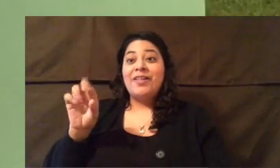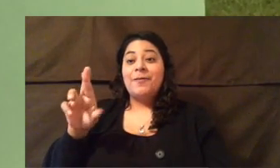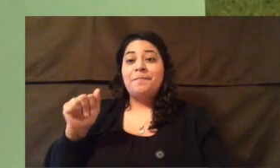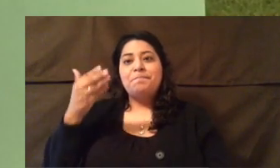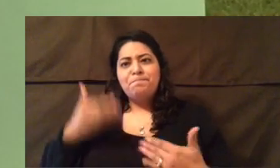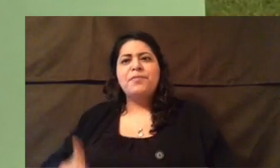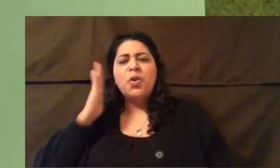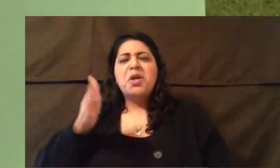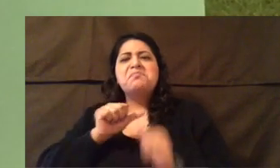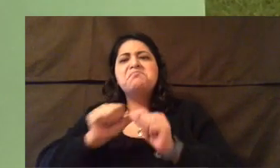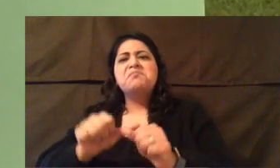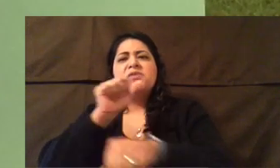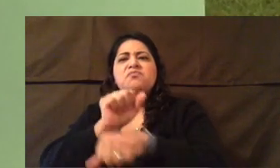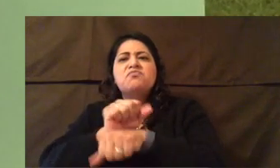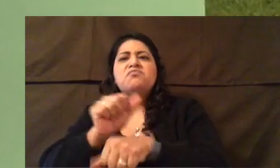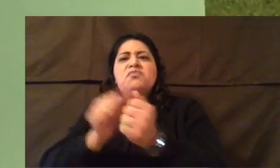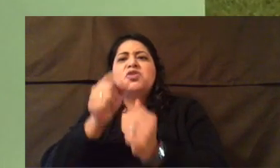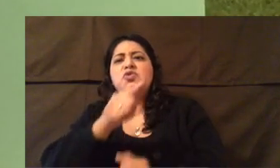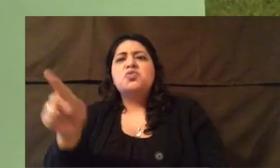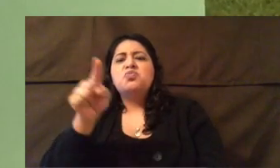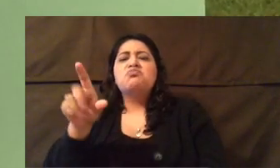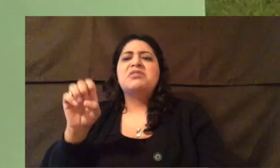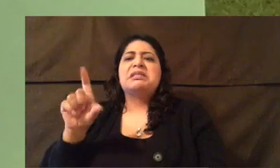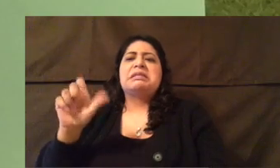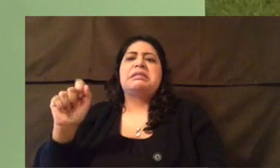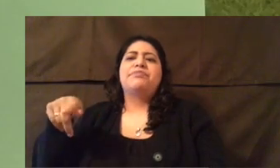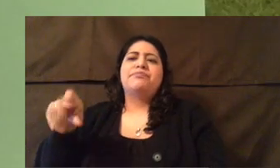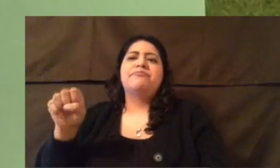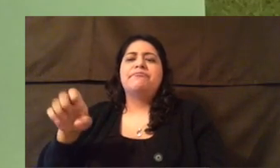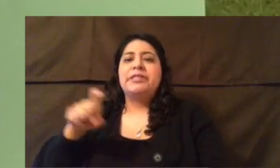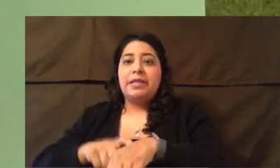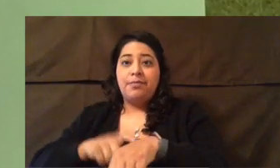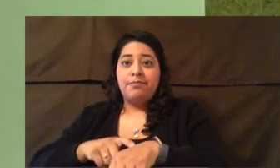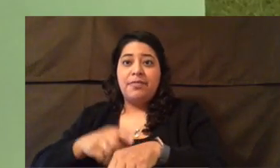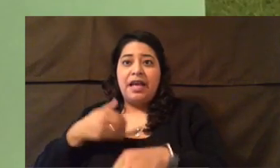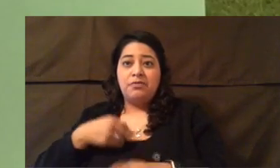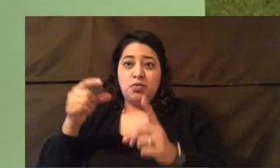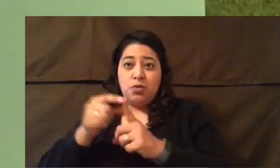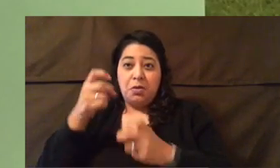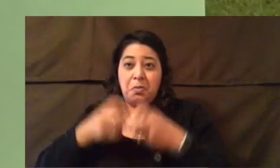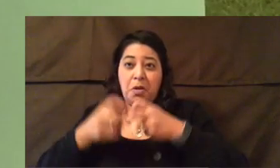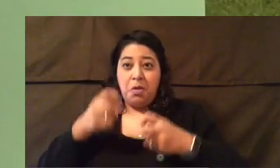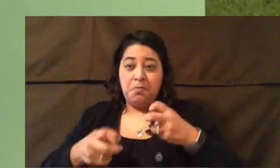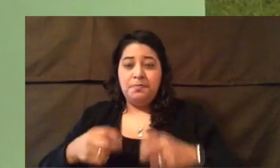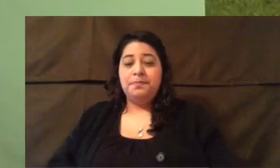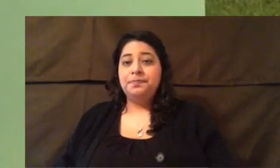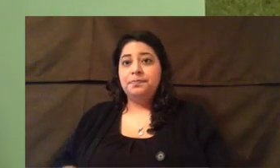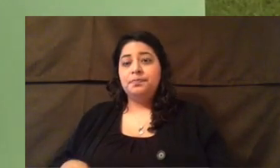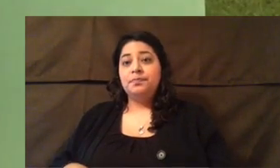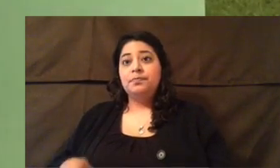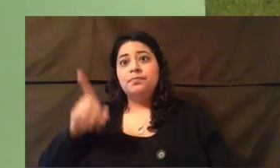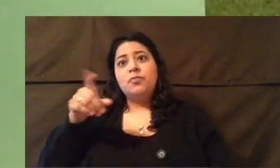it's Miss Olvera, and I'm going to keep working with you guys on elapsed time today. So I have a word problem here, and I want us to read